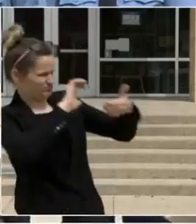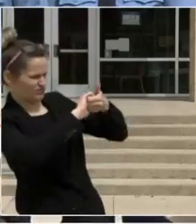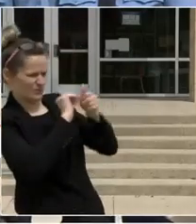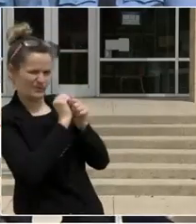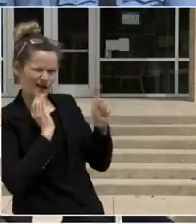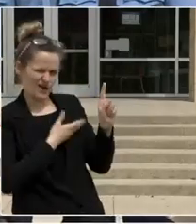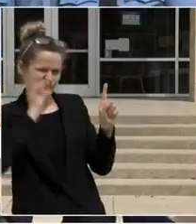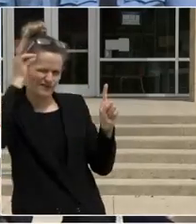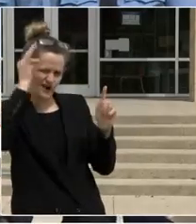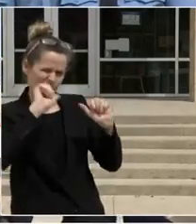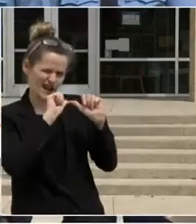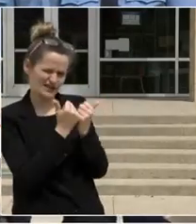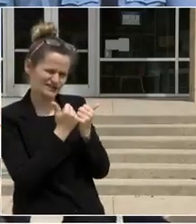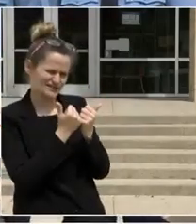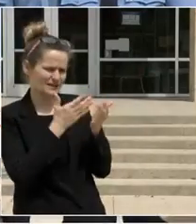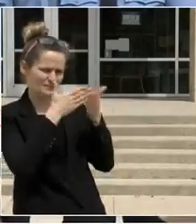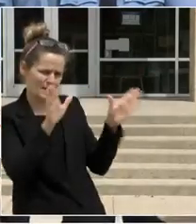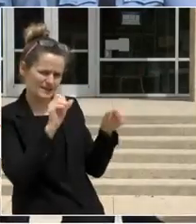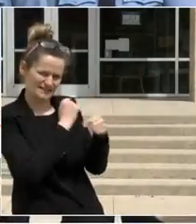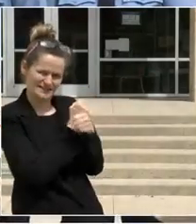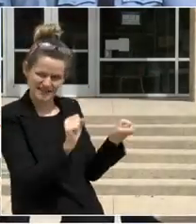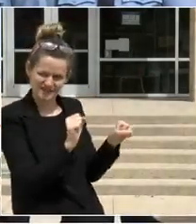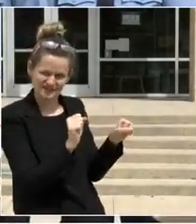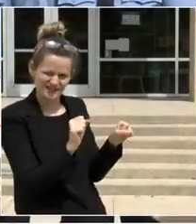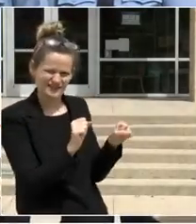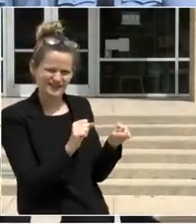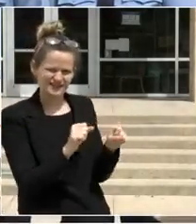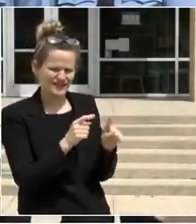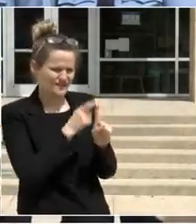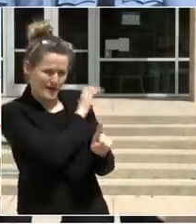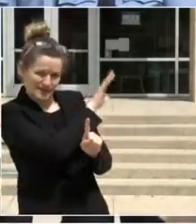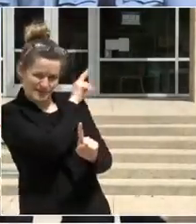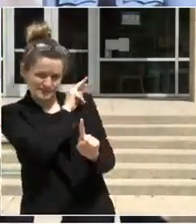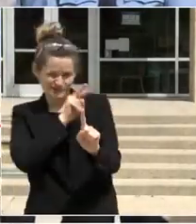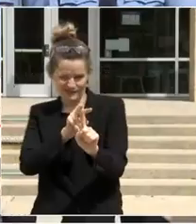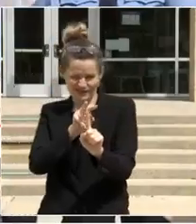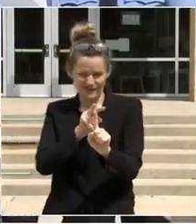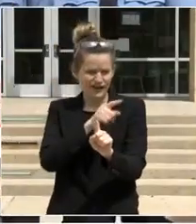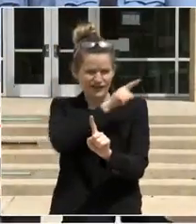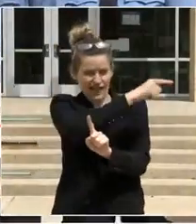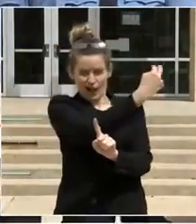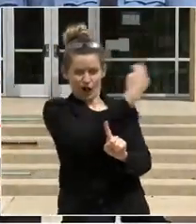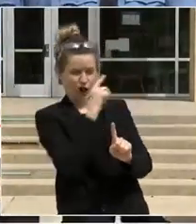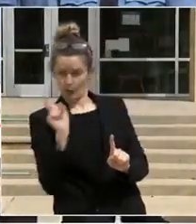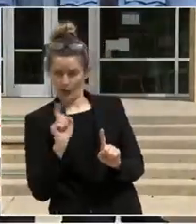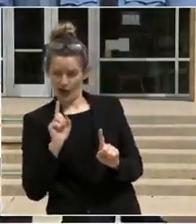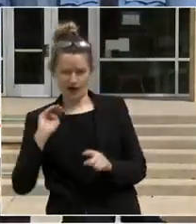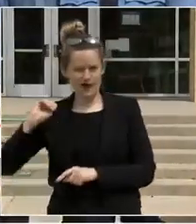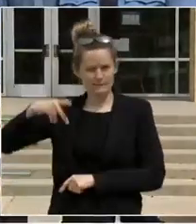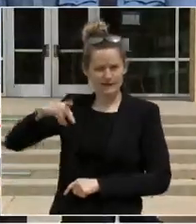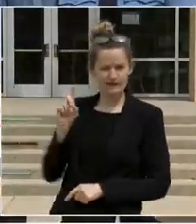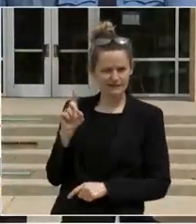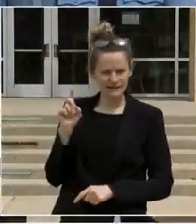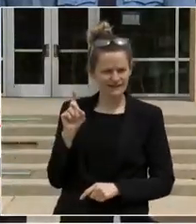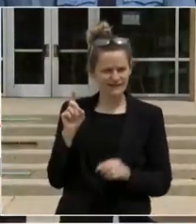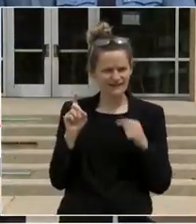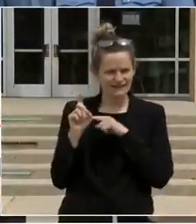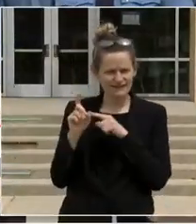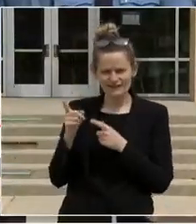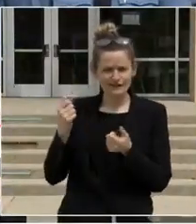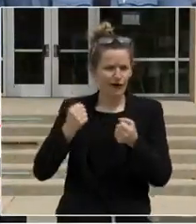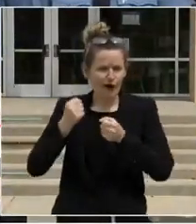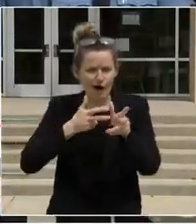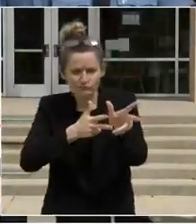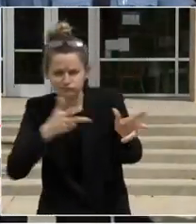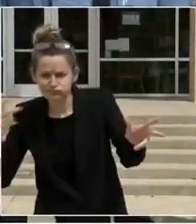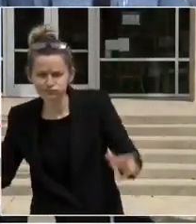public safety, people look to the Metropolitan Police Department, whether it's truckers, whether it's whatever else that's happening. This morning we had